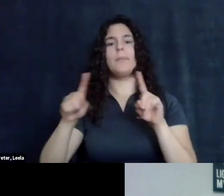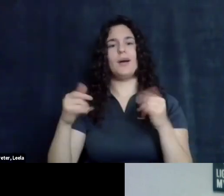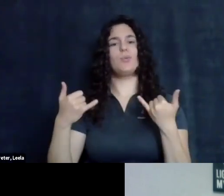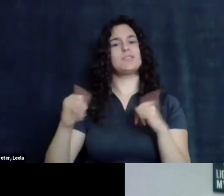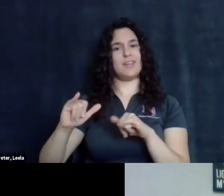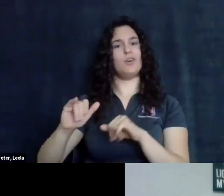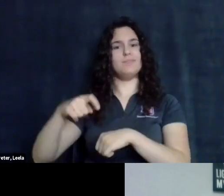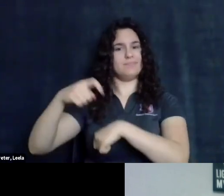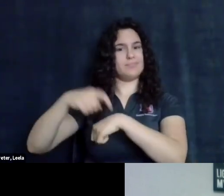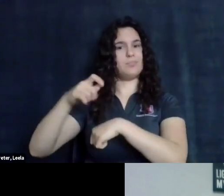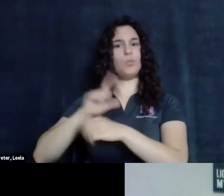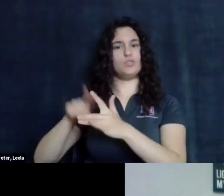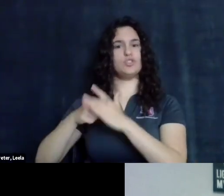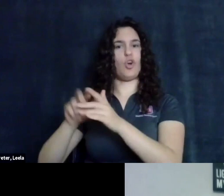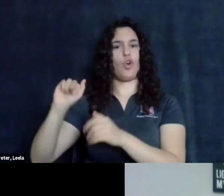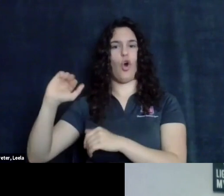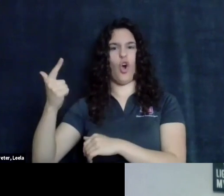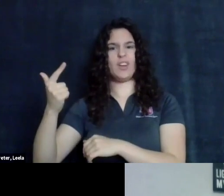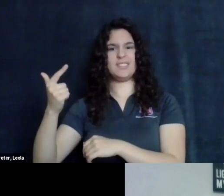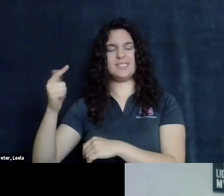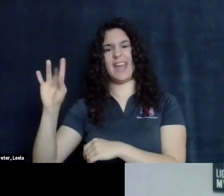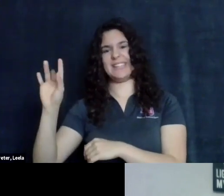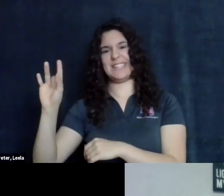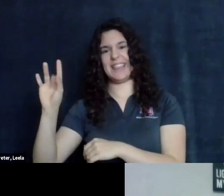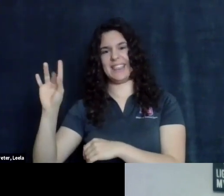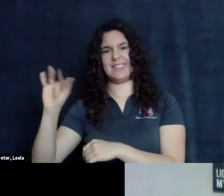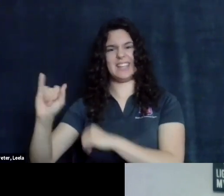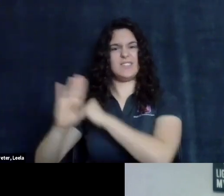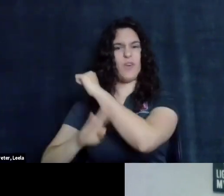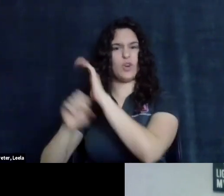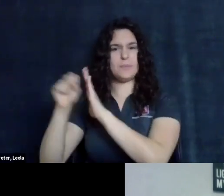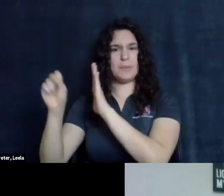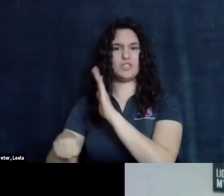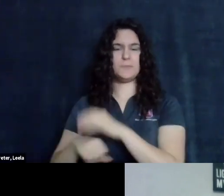for a fall semester to start in August 18th.